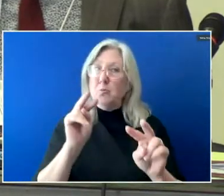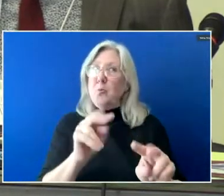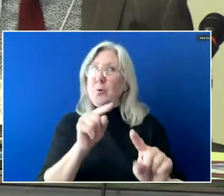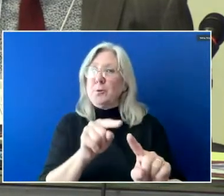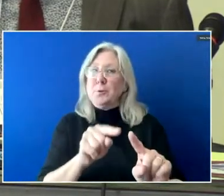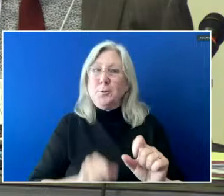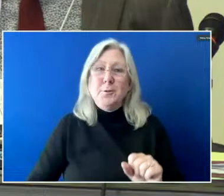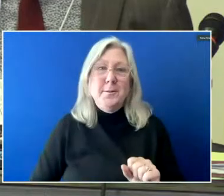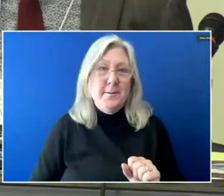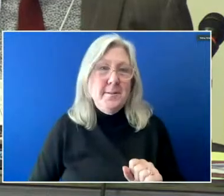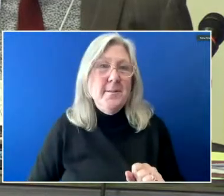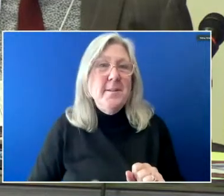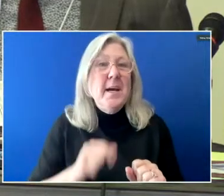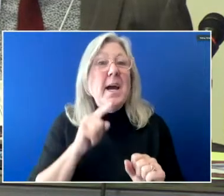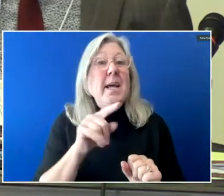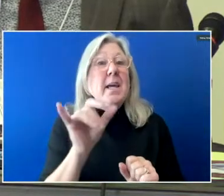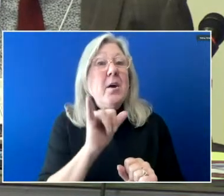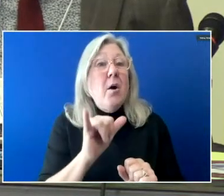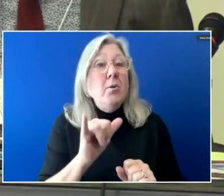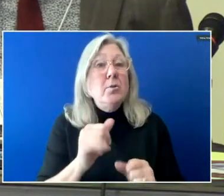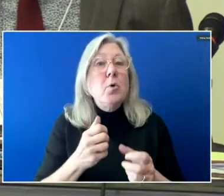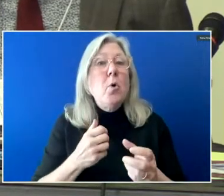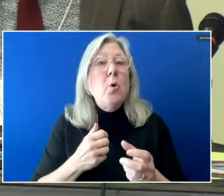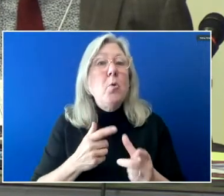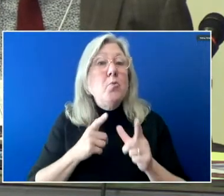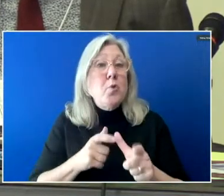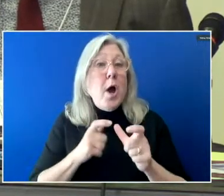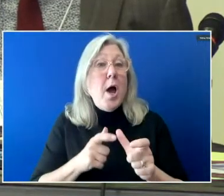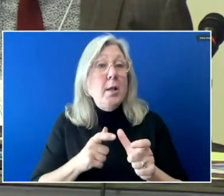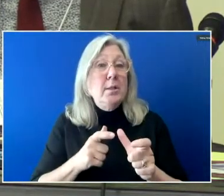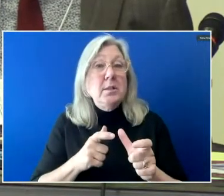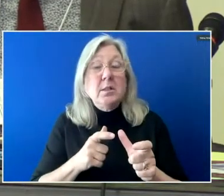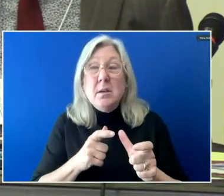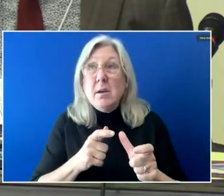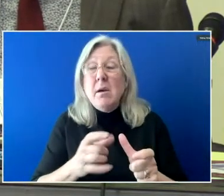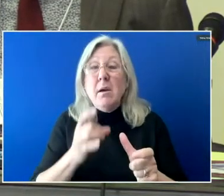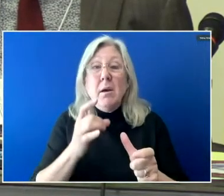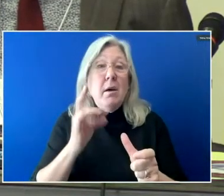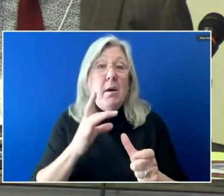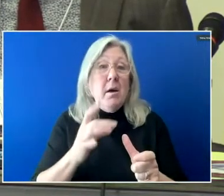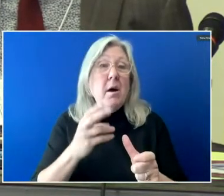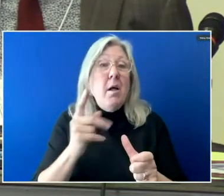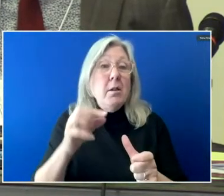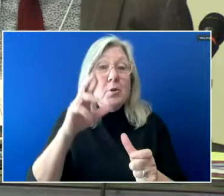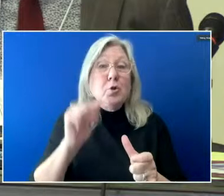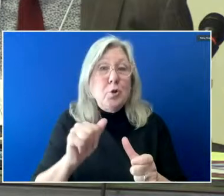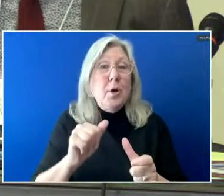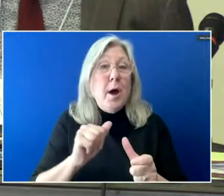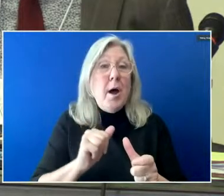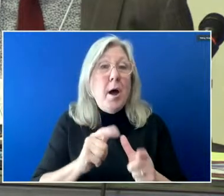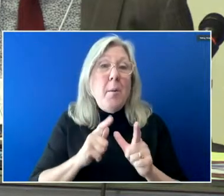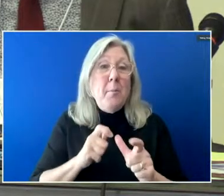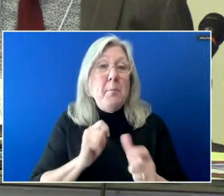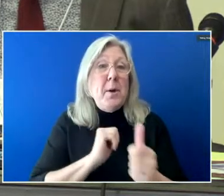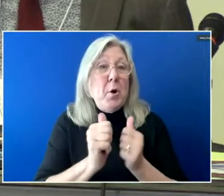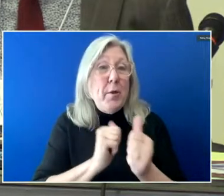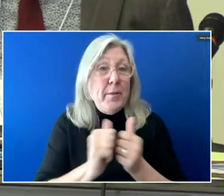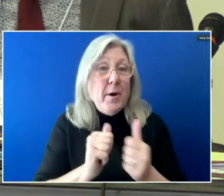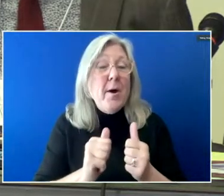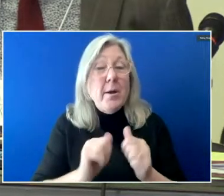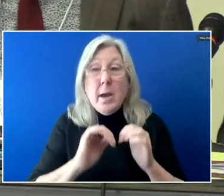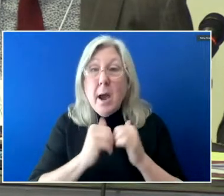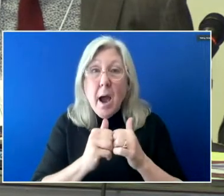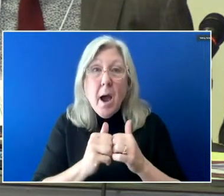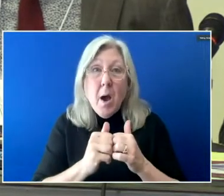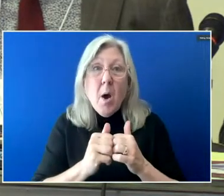also runs Ultra marathons how does he do it he's light on his feet for sure you may have seen seen him